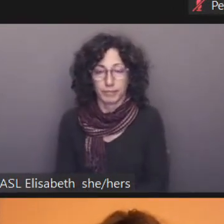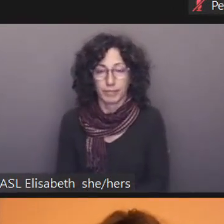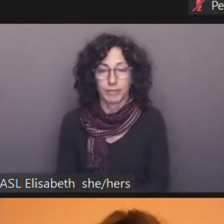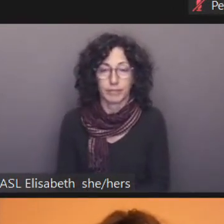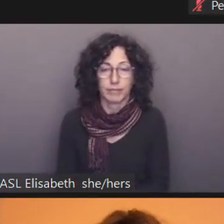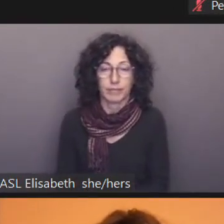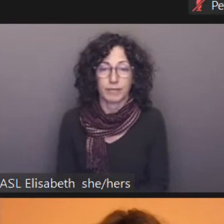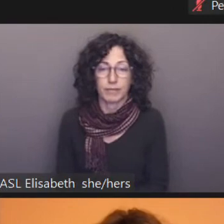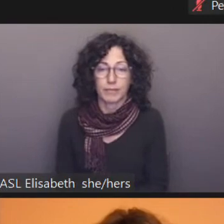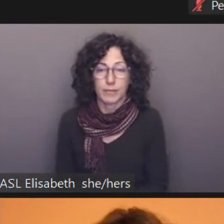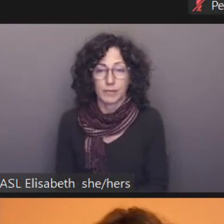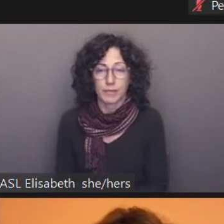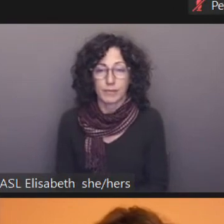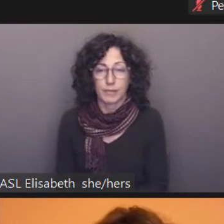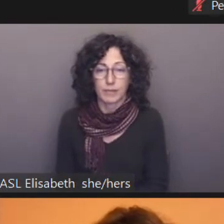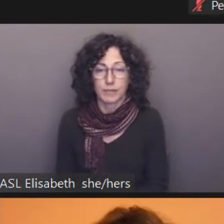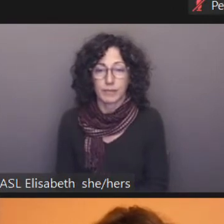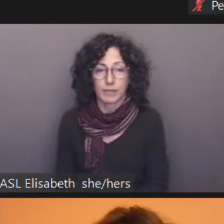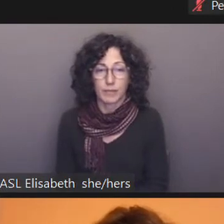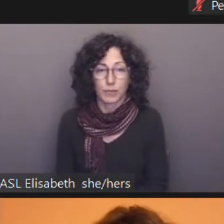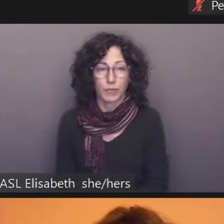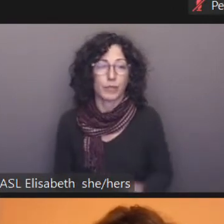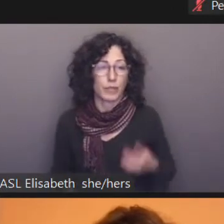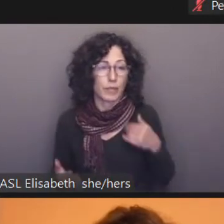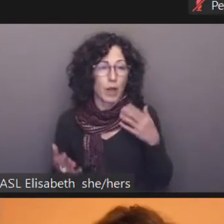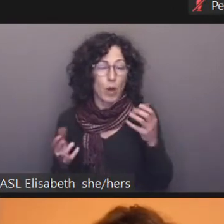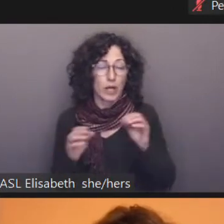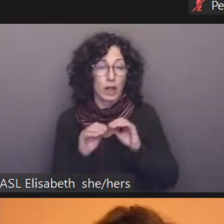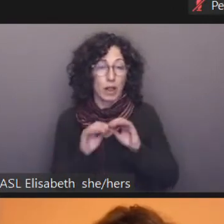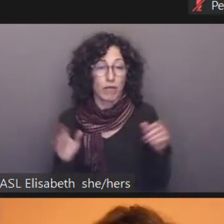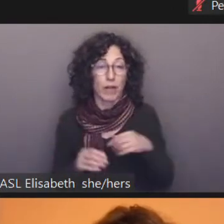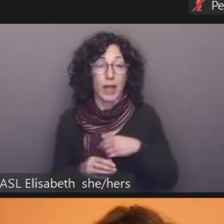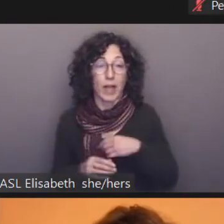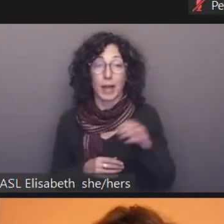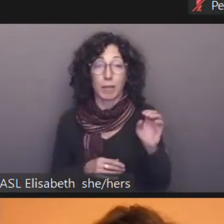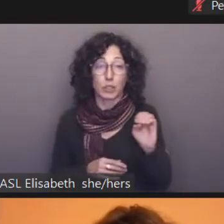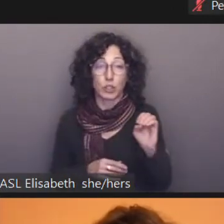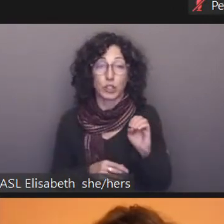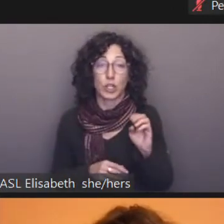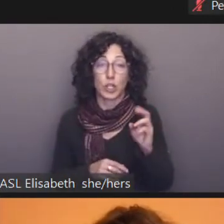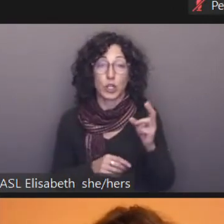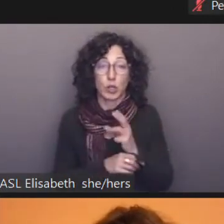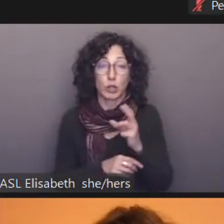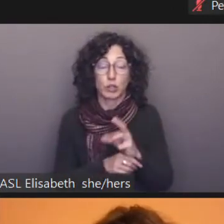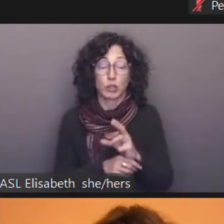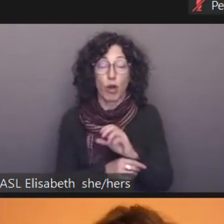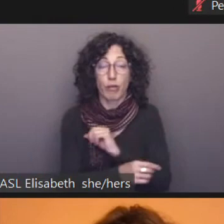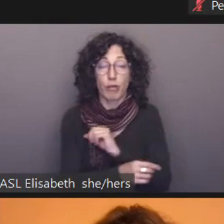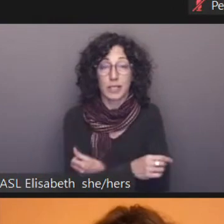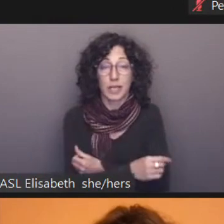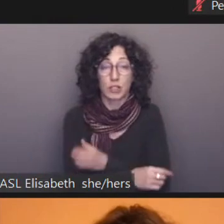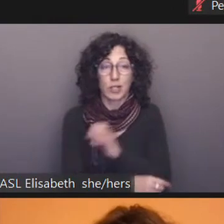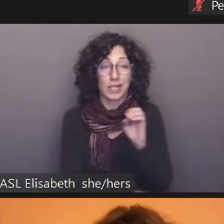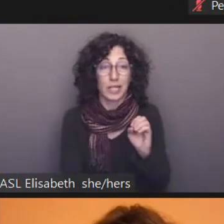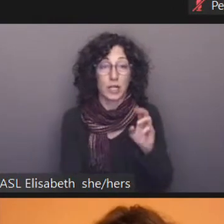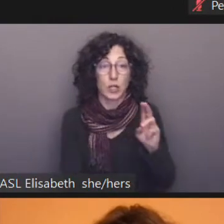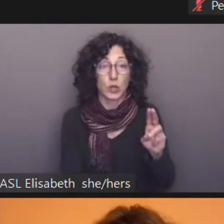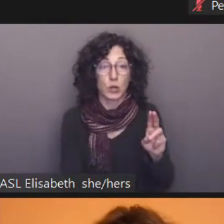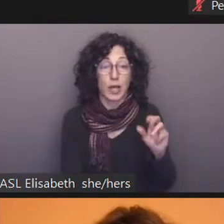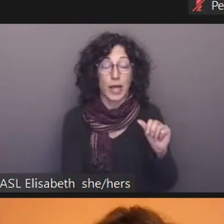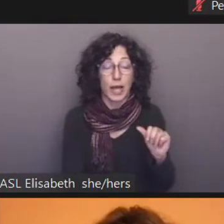So I just want to clarify, the emergency use authorization does involve a